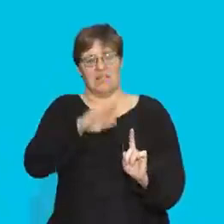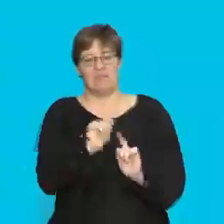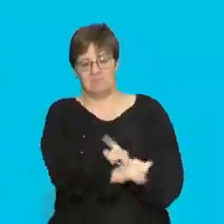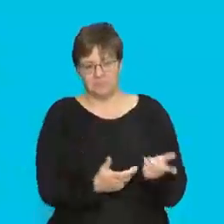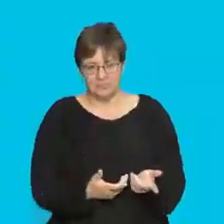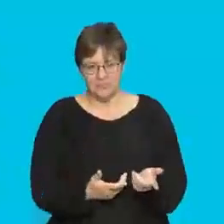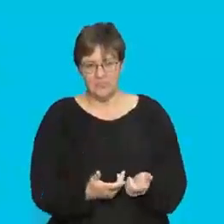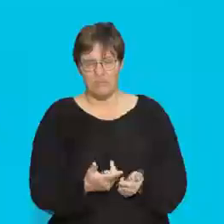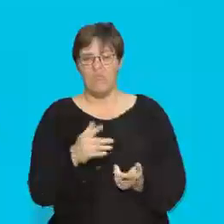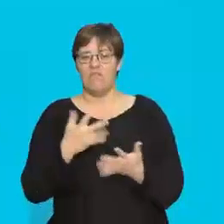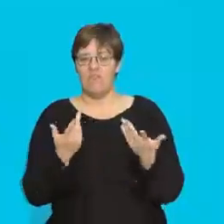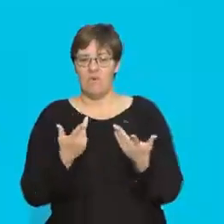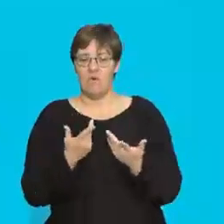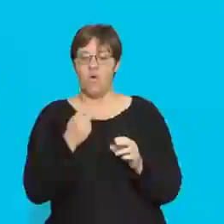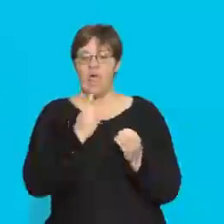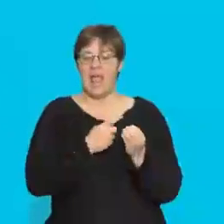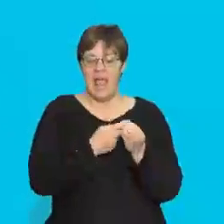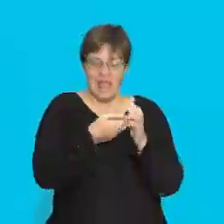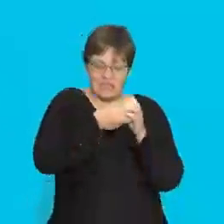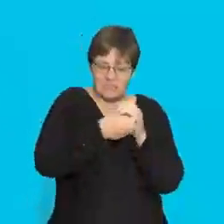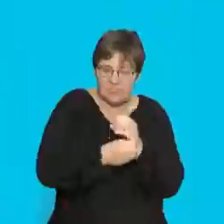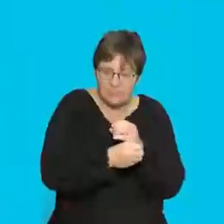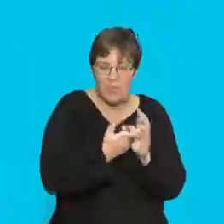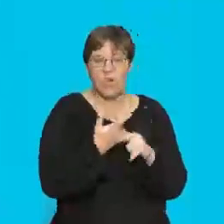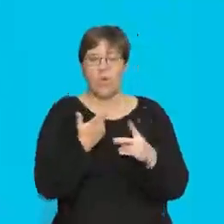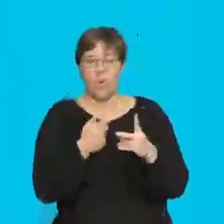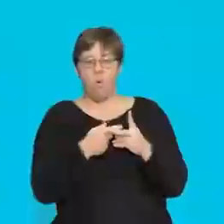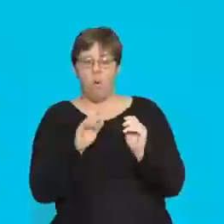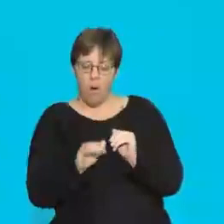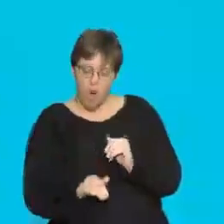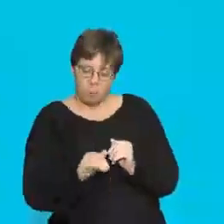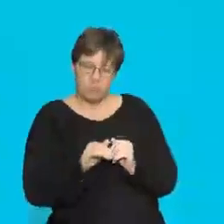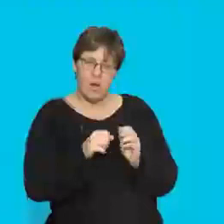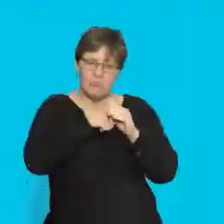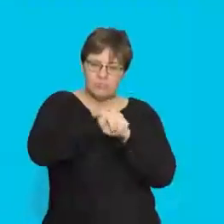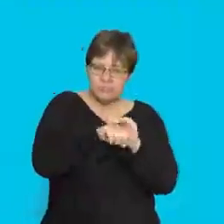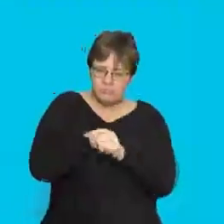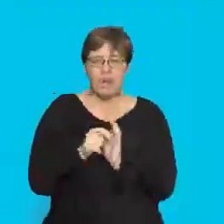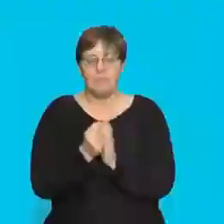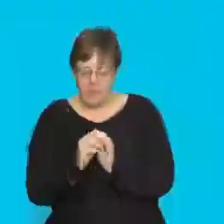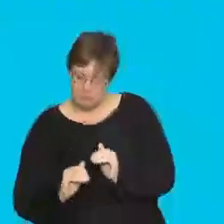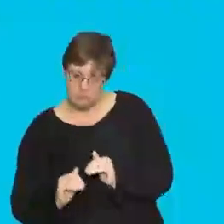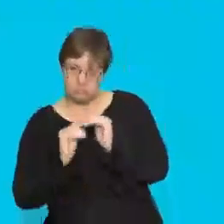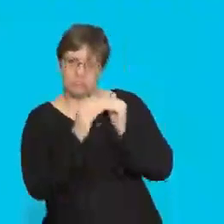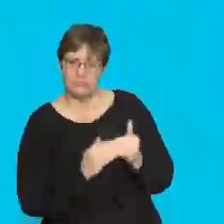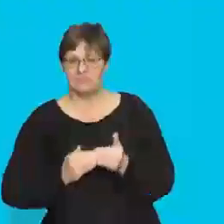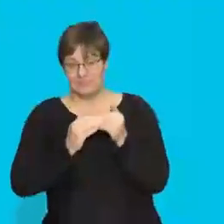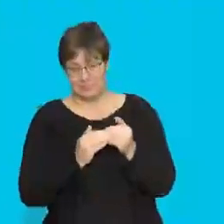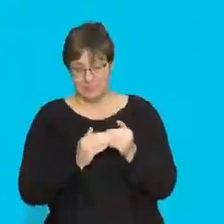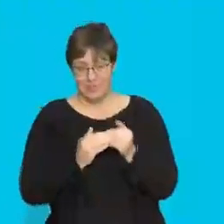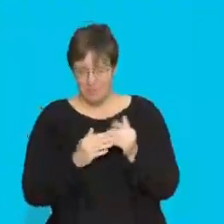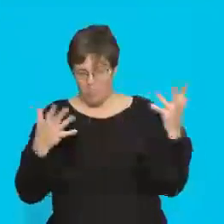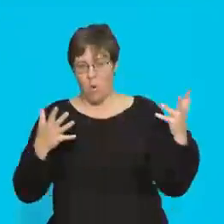well-sheltered areas in the ecosystem that are conducive either for laying eggs or for bringing up young or